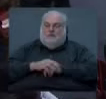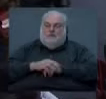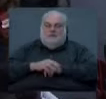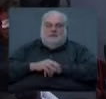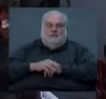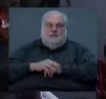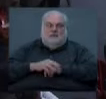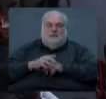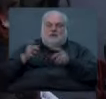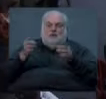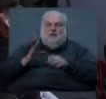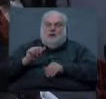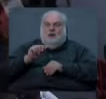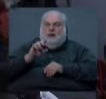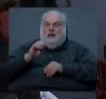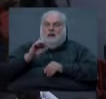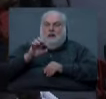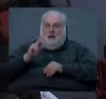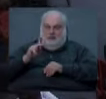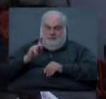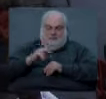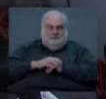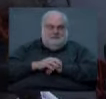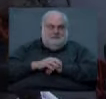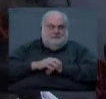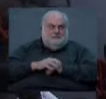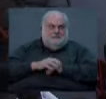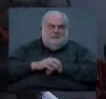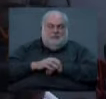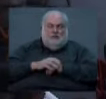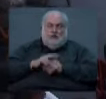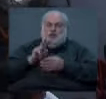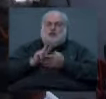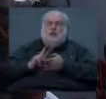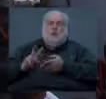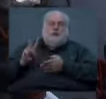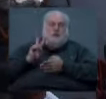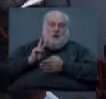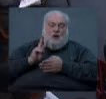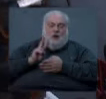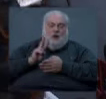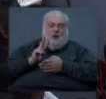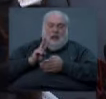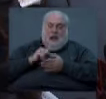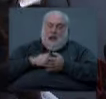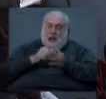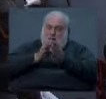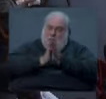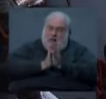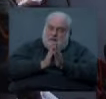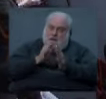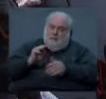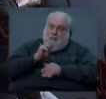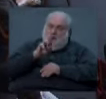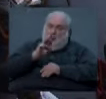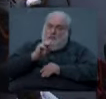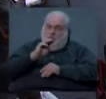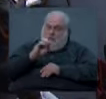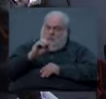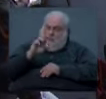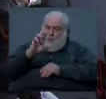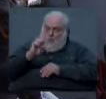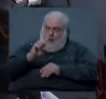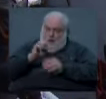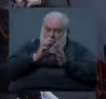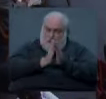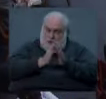Director Hancock? Mr. Jones, 2 weeks ago when this was before us, I asked Mr. Moore to meet with the person in the